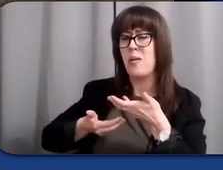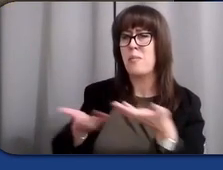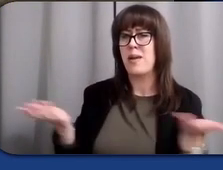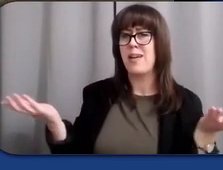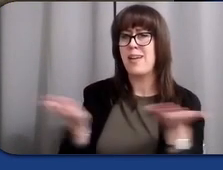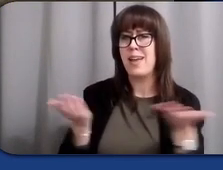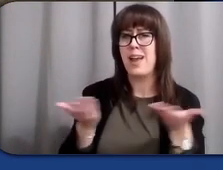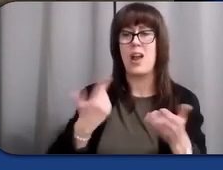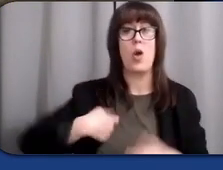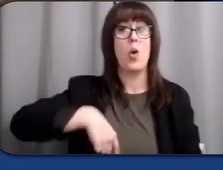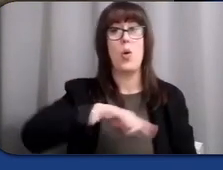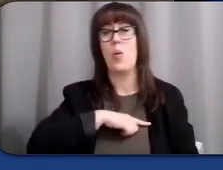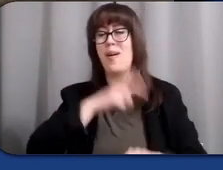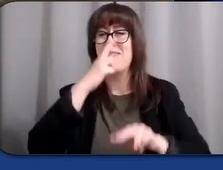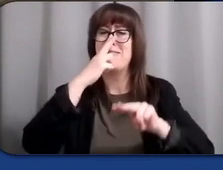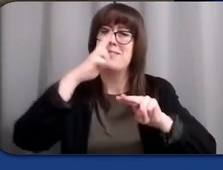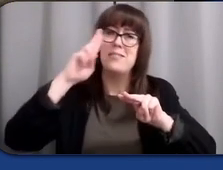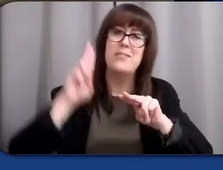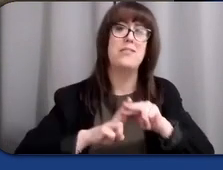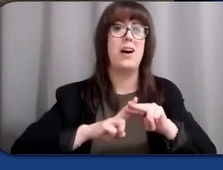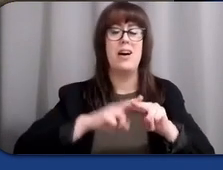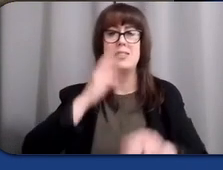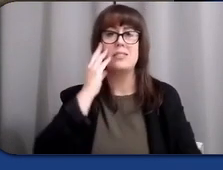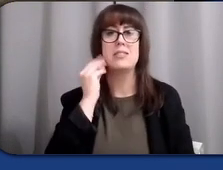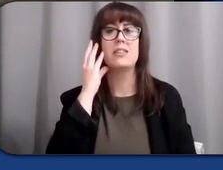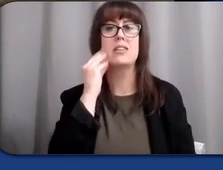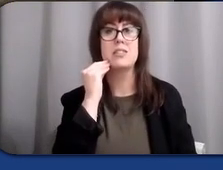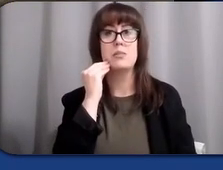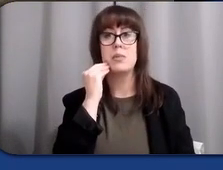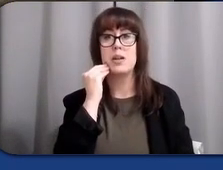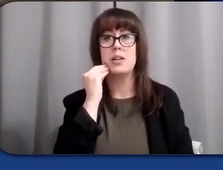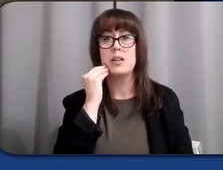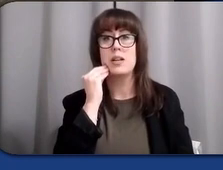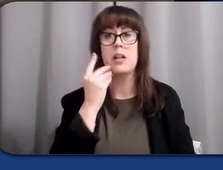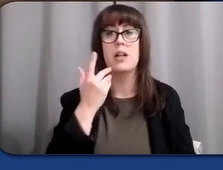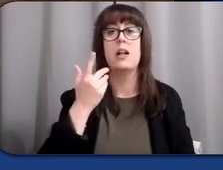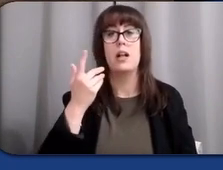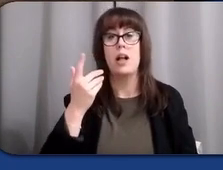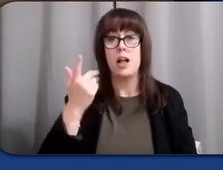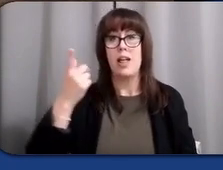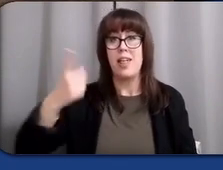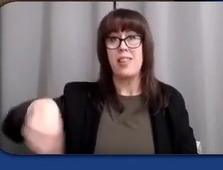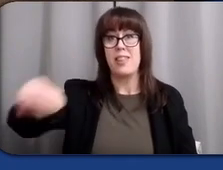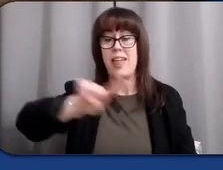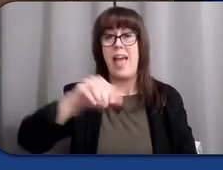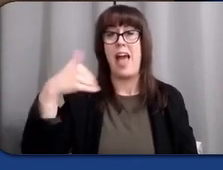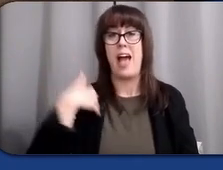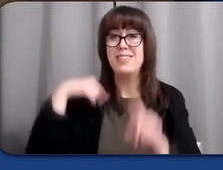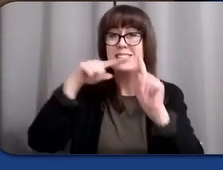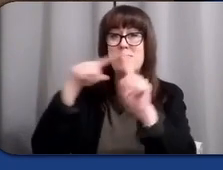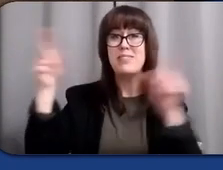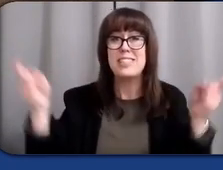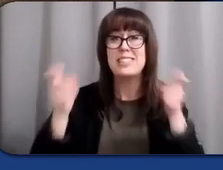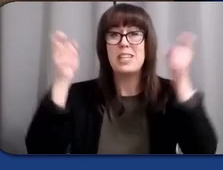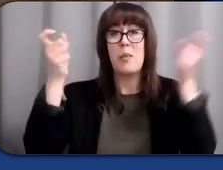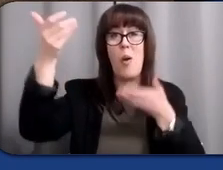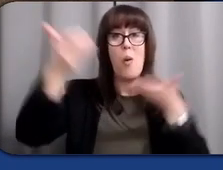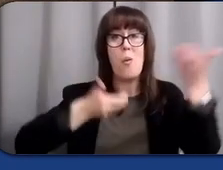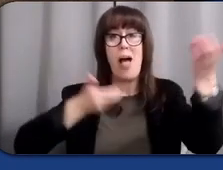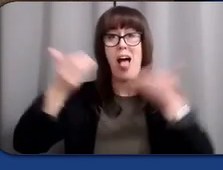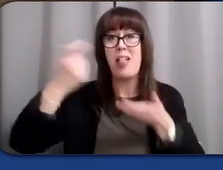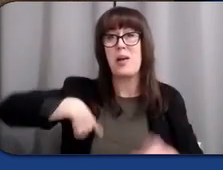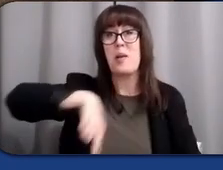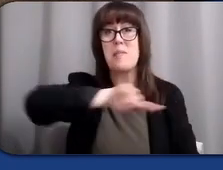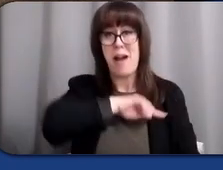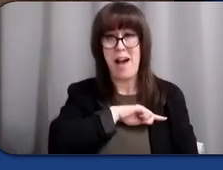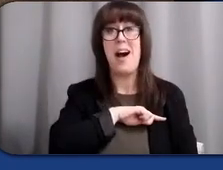such a fun time being able to flit in and out of their ceremony to welcome us. So it was just pure, honest, good time.